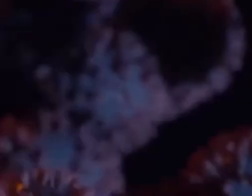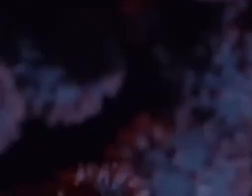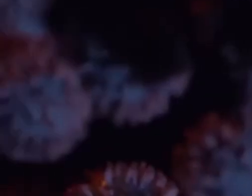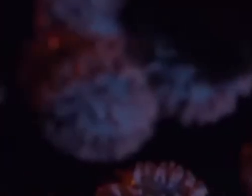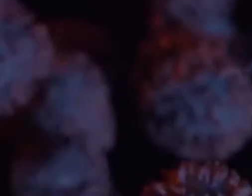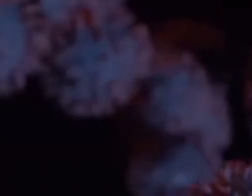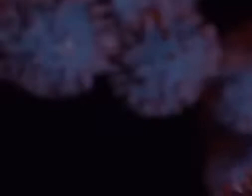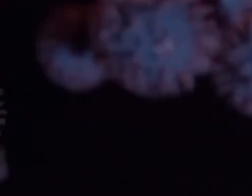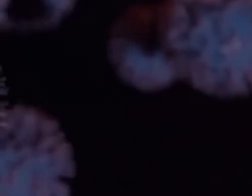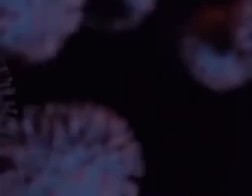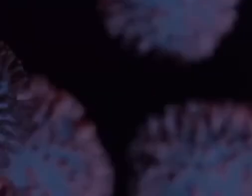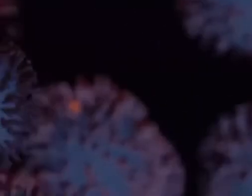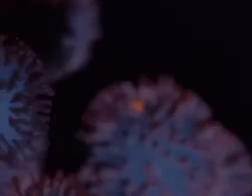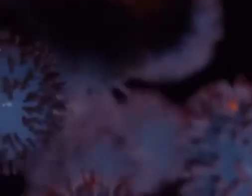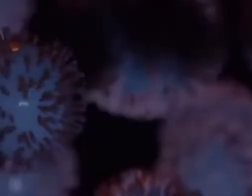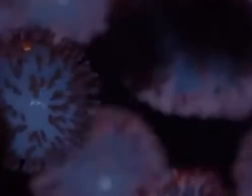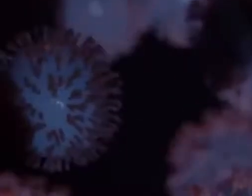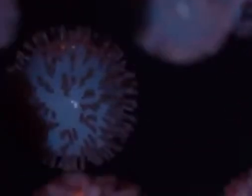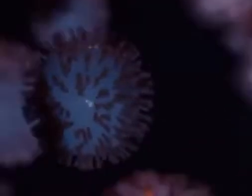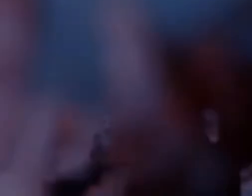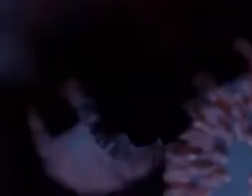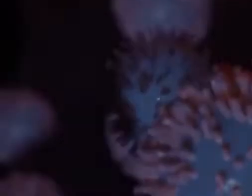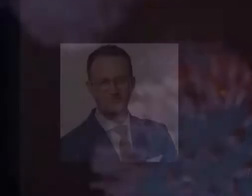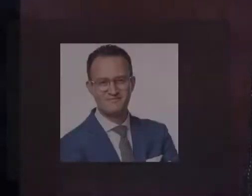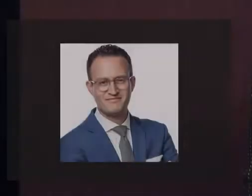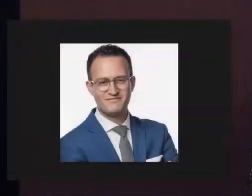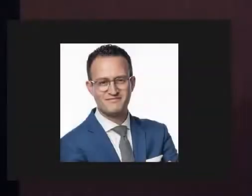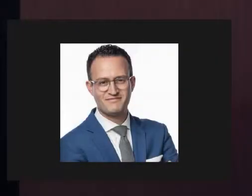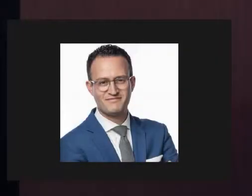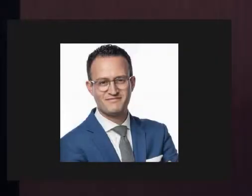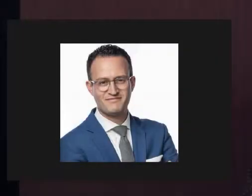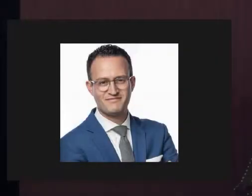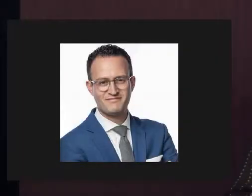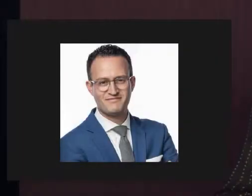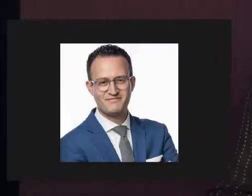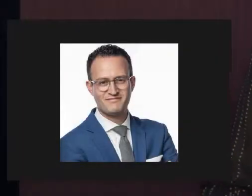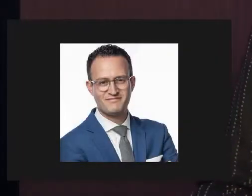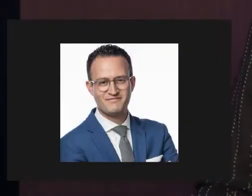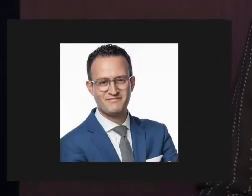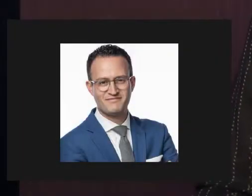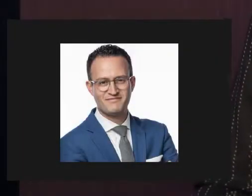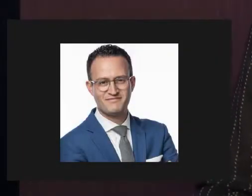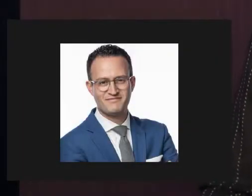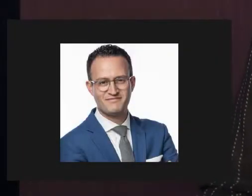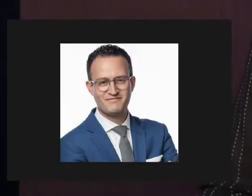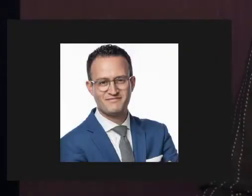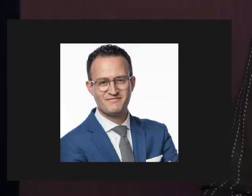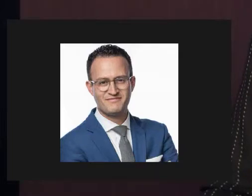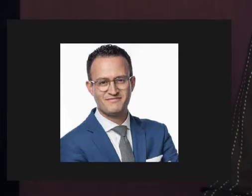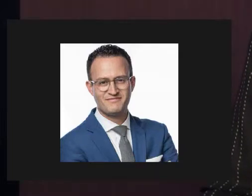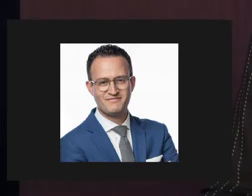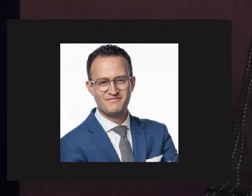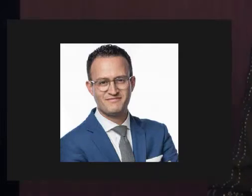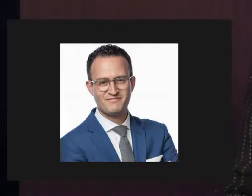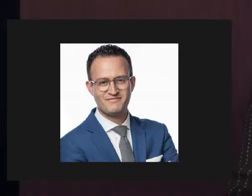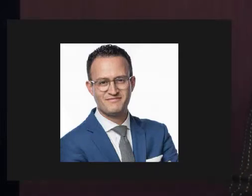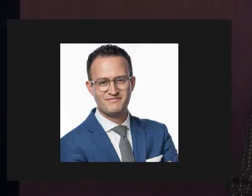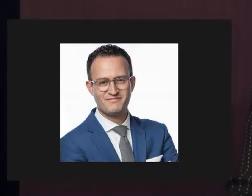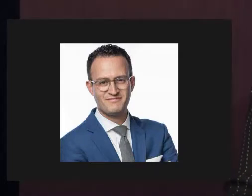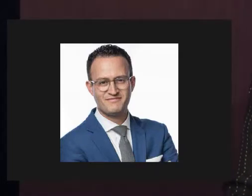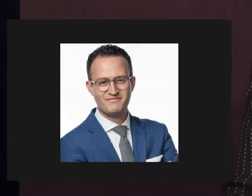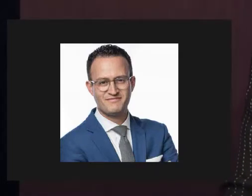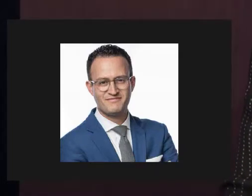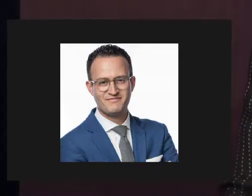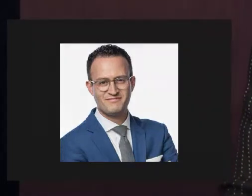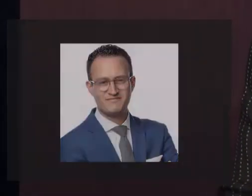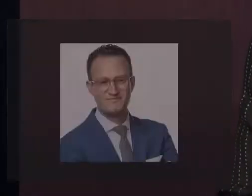Good Monday morning, everyone. It is the first day of November. Can you believe it? Welcome to the Morning Medical Update. Thanks for joining us via Facebook, Twitter, and